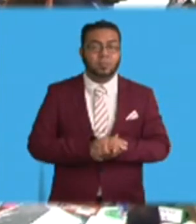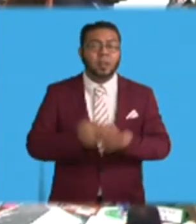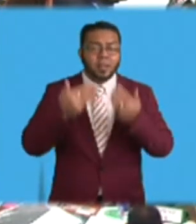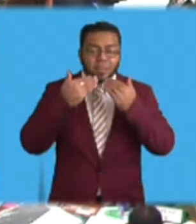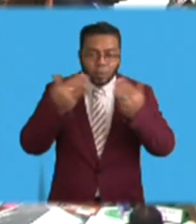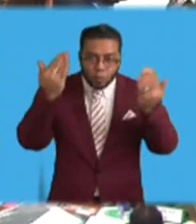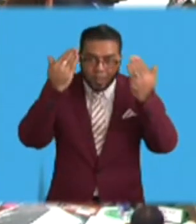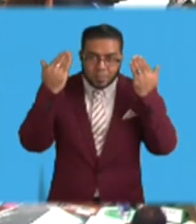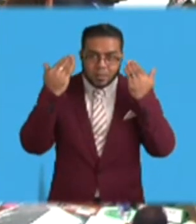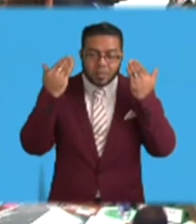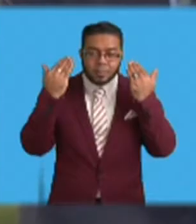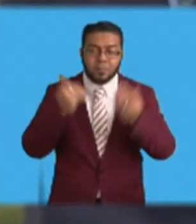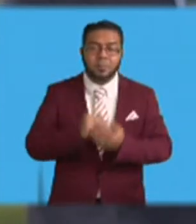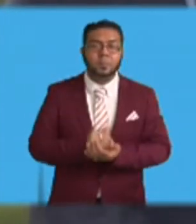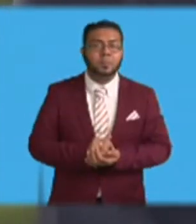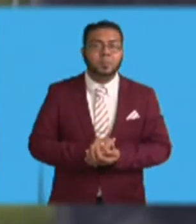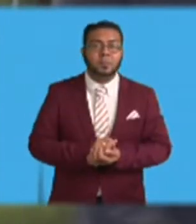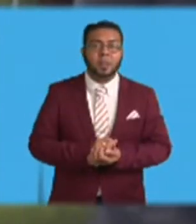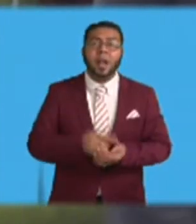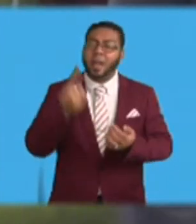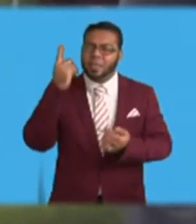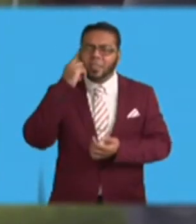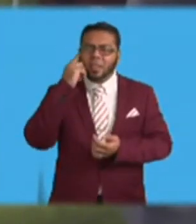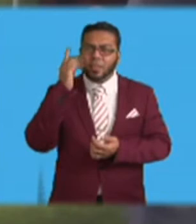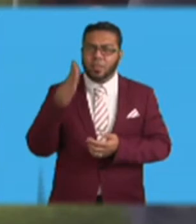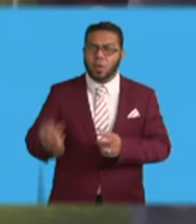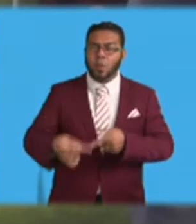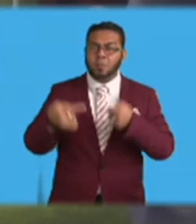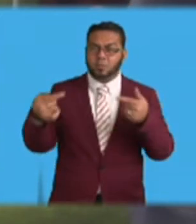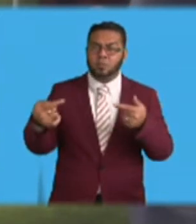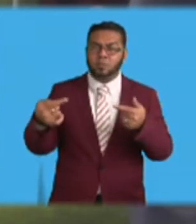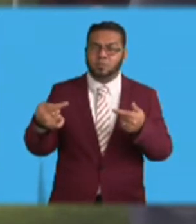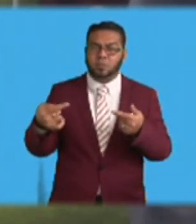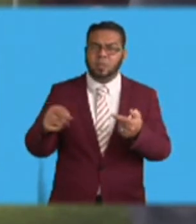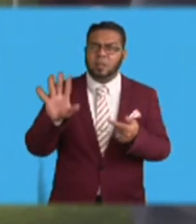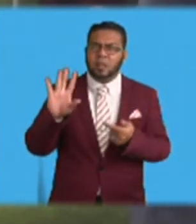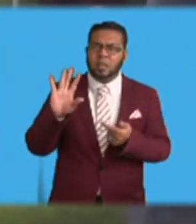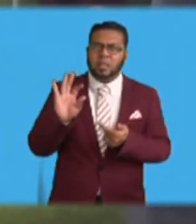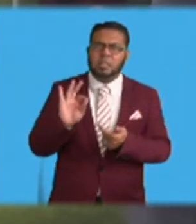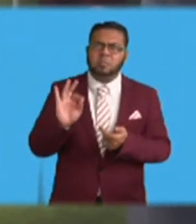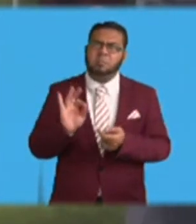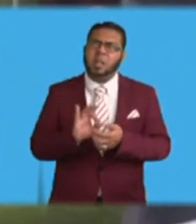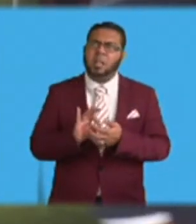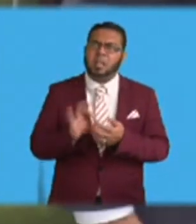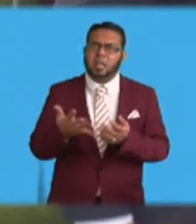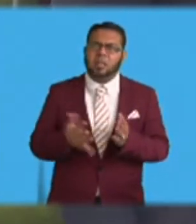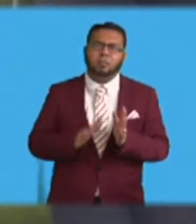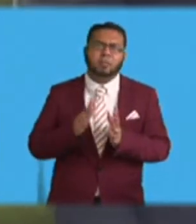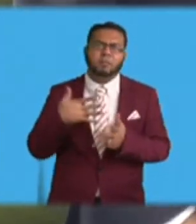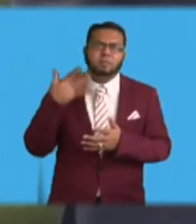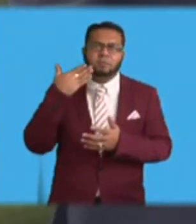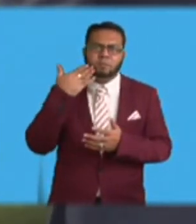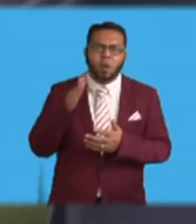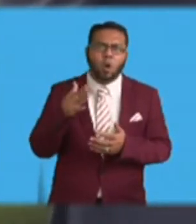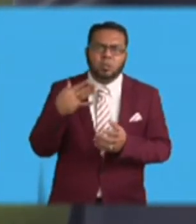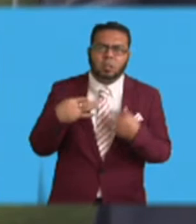Thank you, Madam Speaker. Madam Speaker, I think the opposition are getting a bit hot under the collar for nothing. Madam